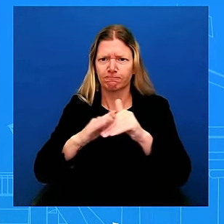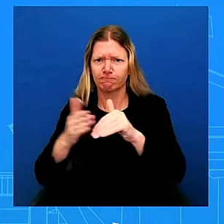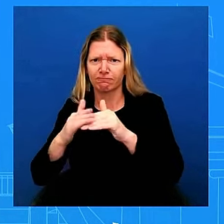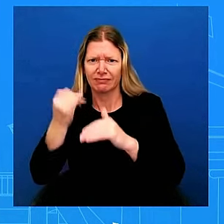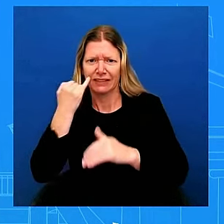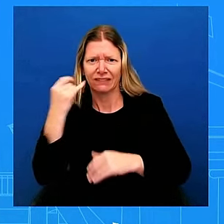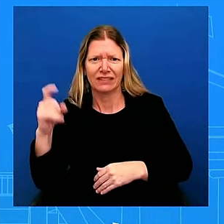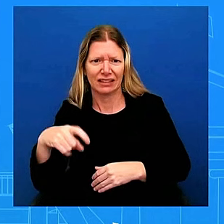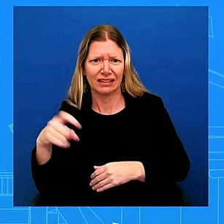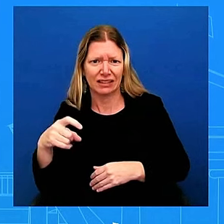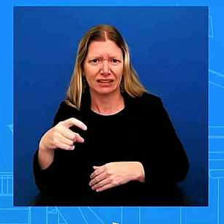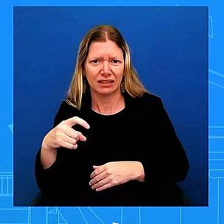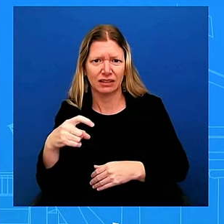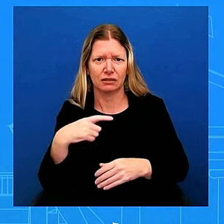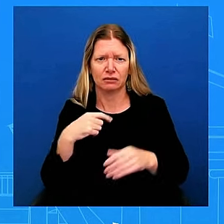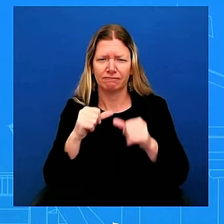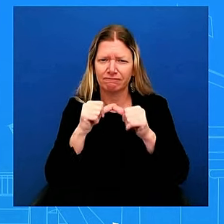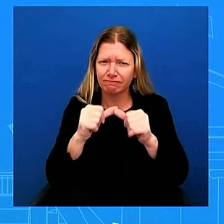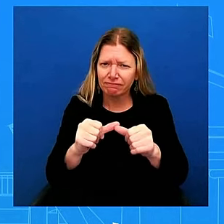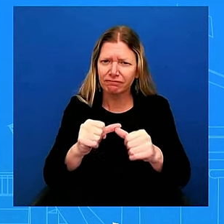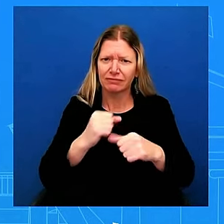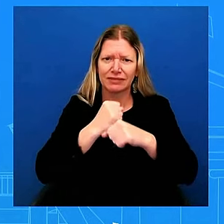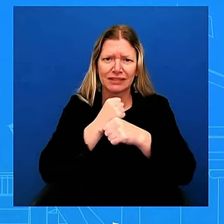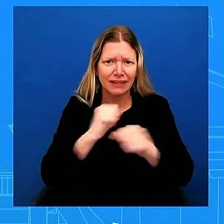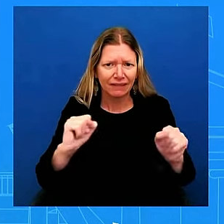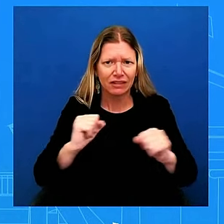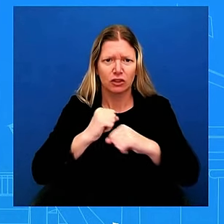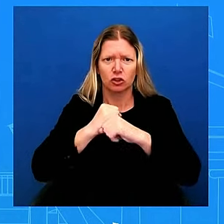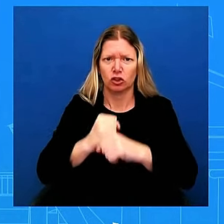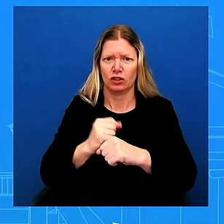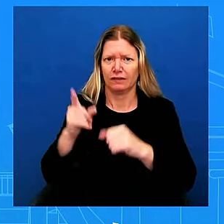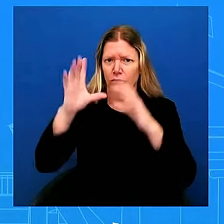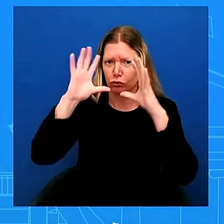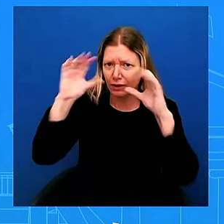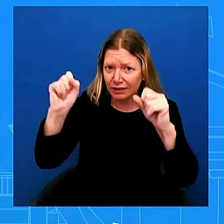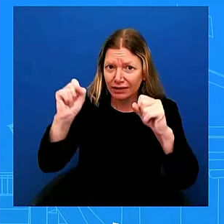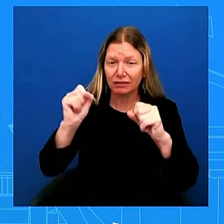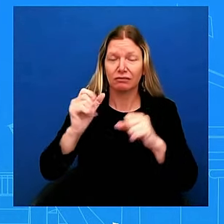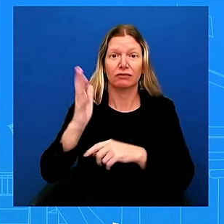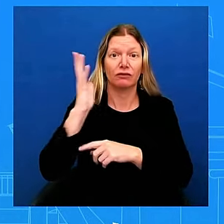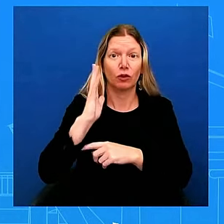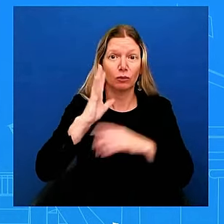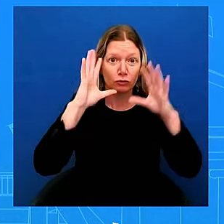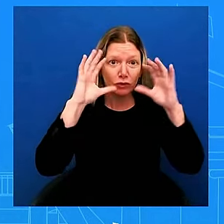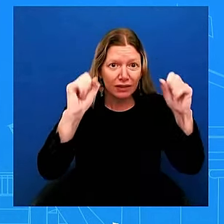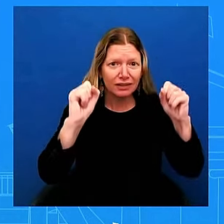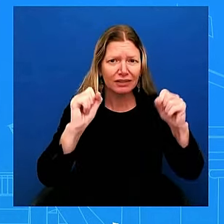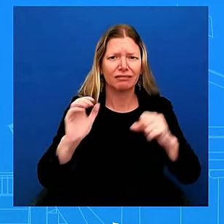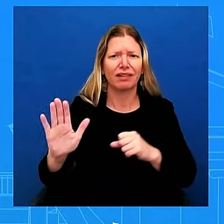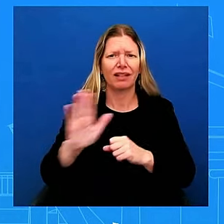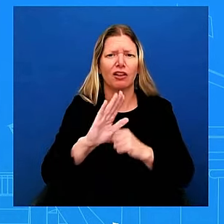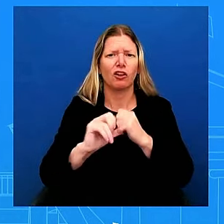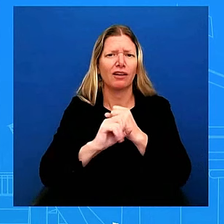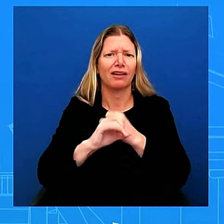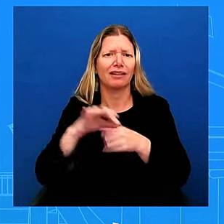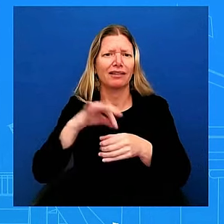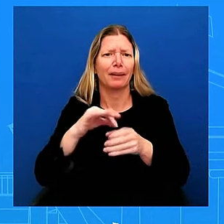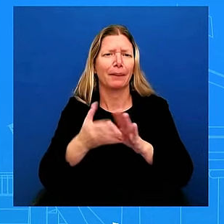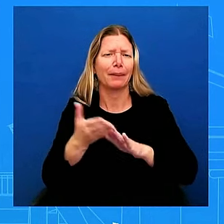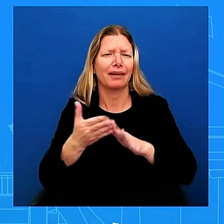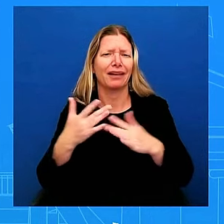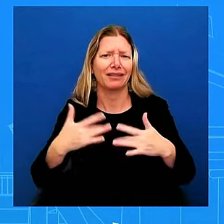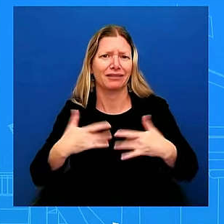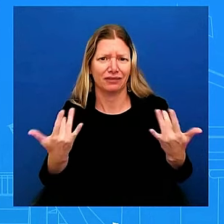former president, and their campaign events is one of our most vital priorities. In light of